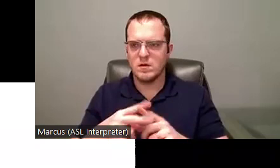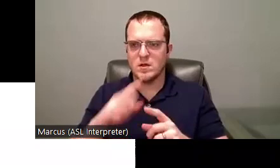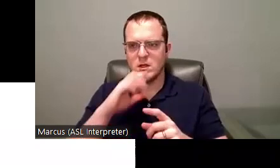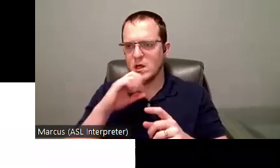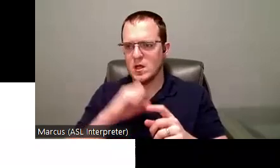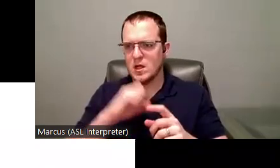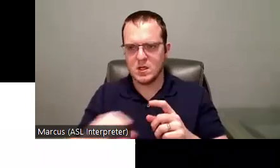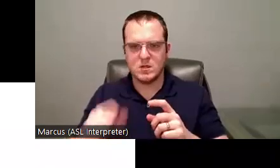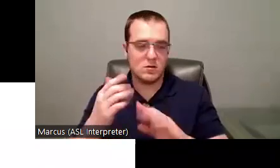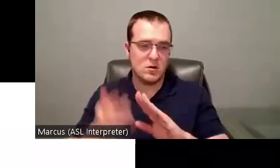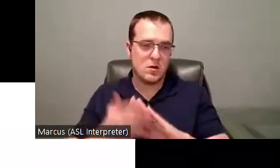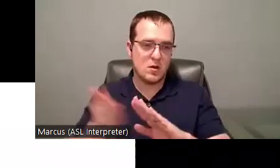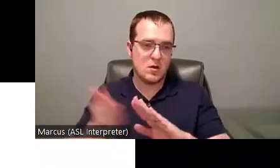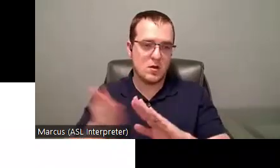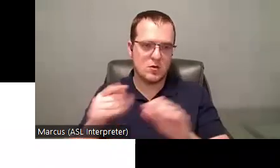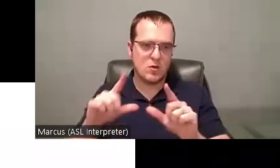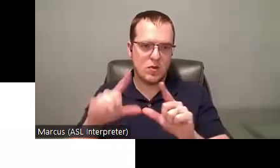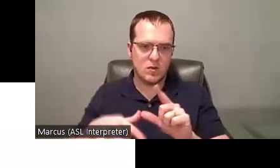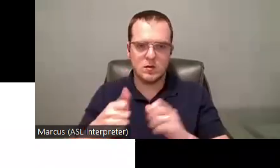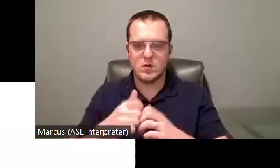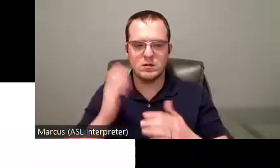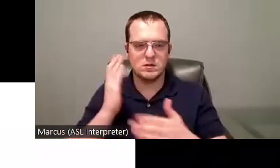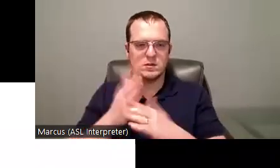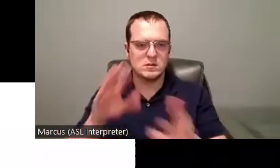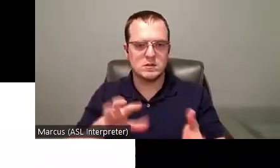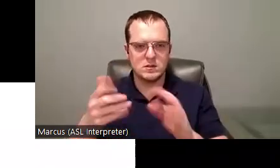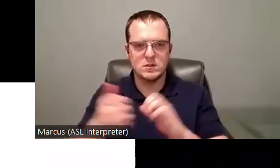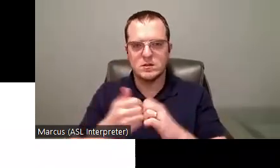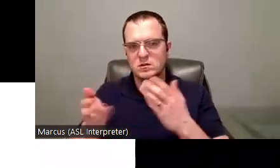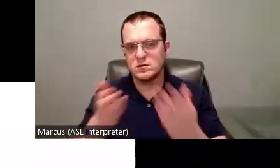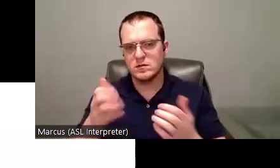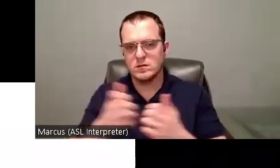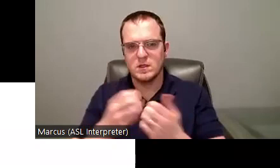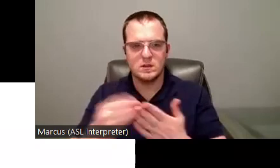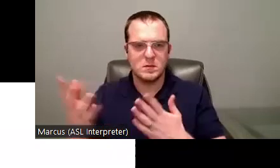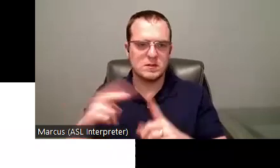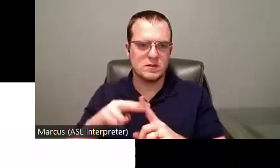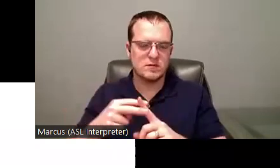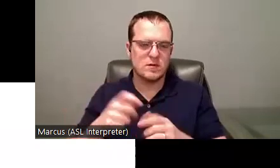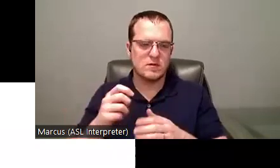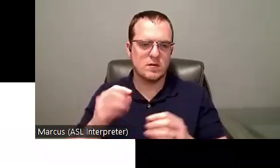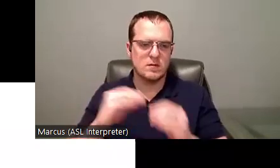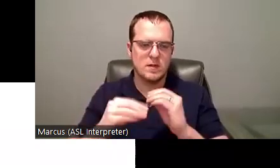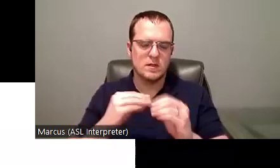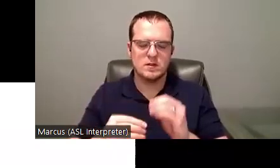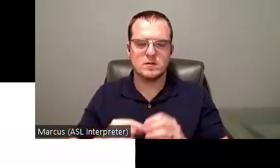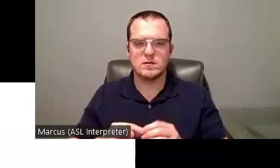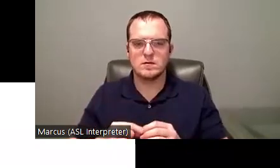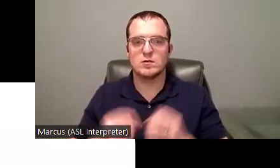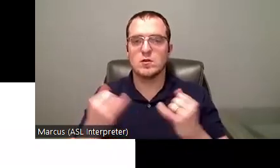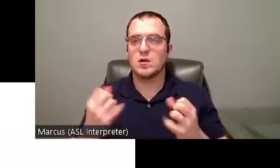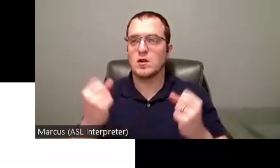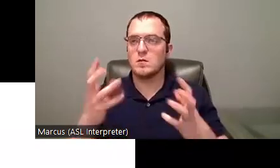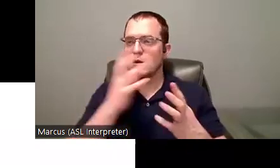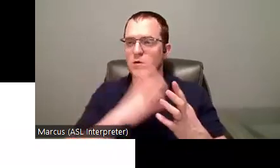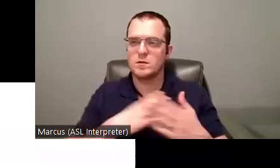expected operational lifespan, causing interruptions in service and expensive maintenance. Currently, many of the women share